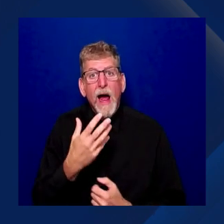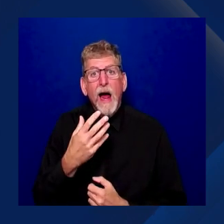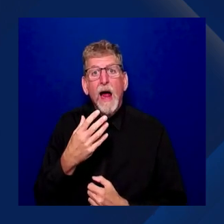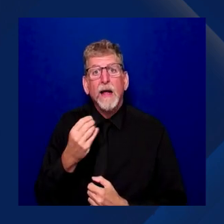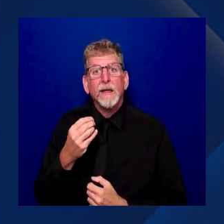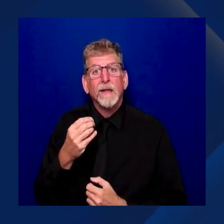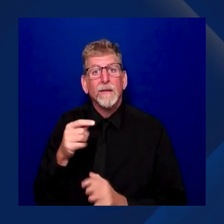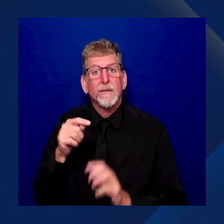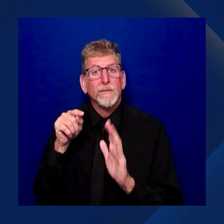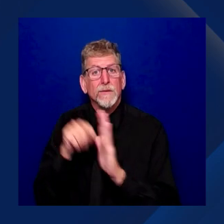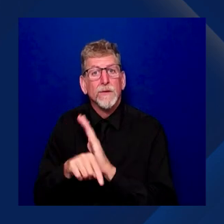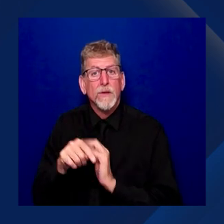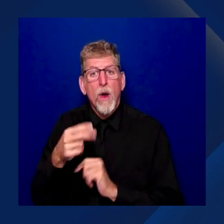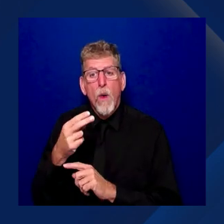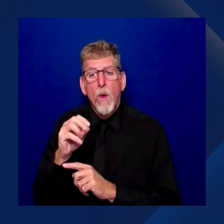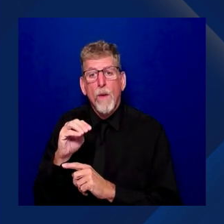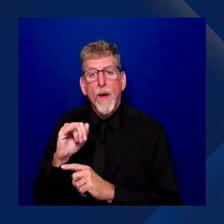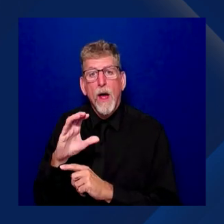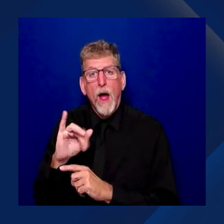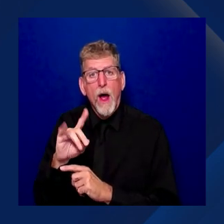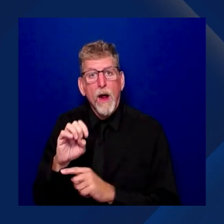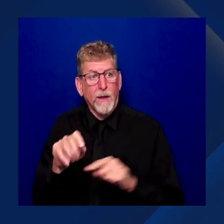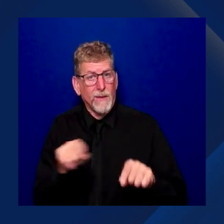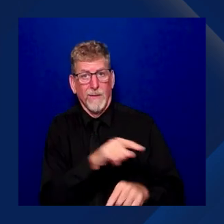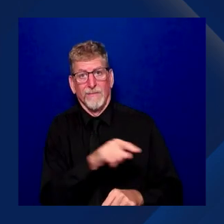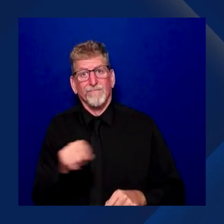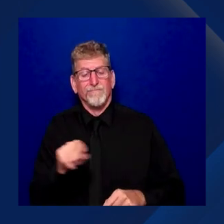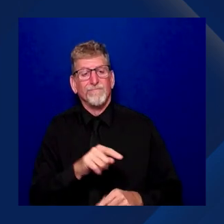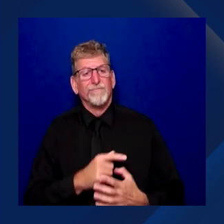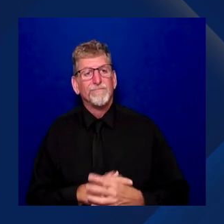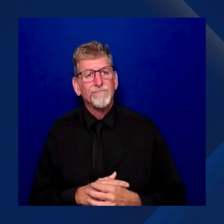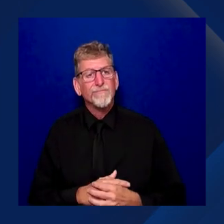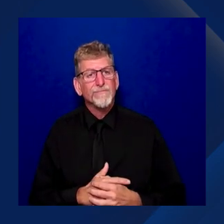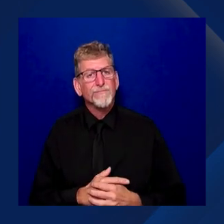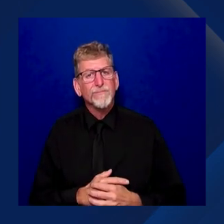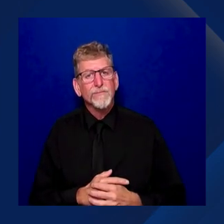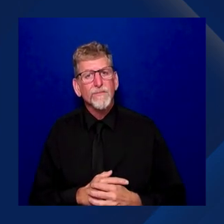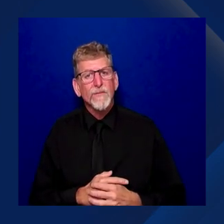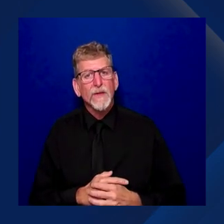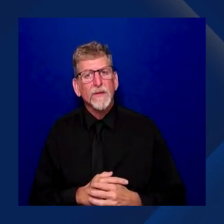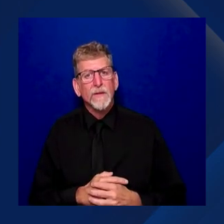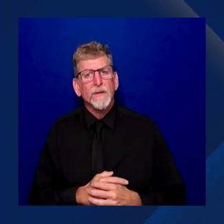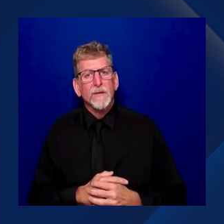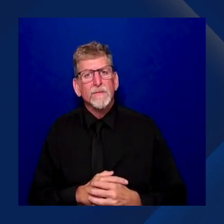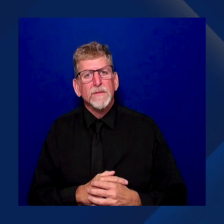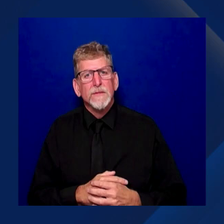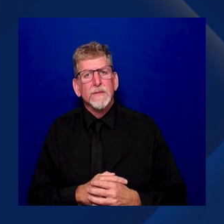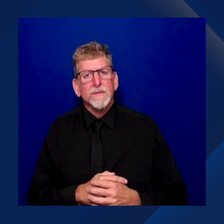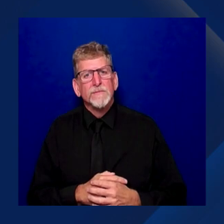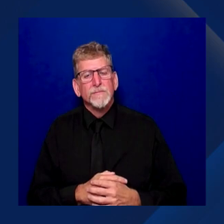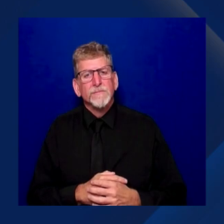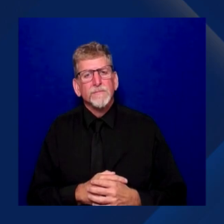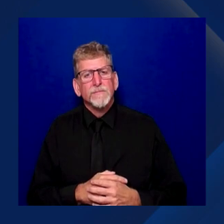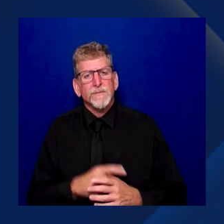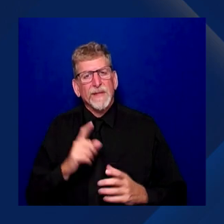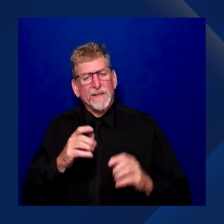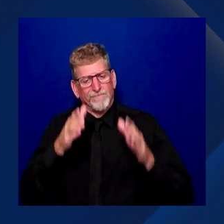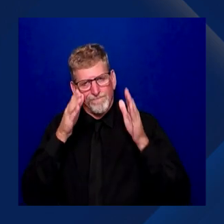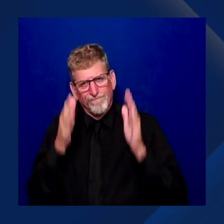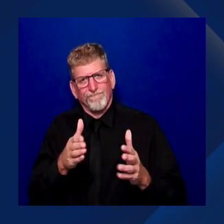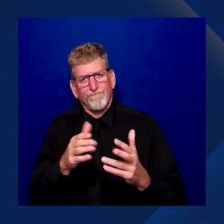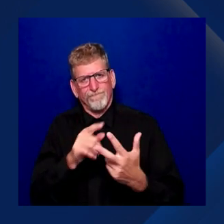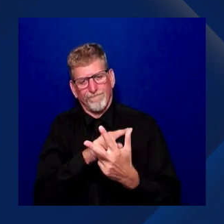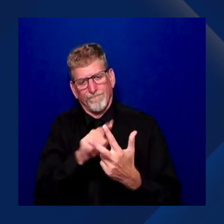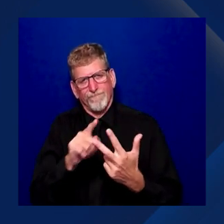we're going to address maternal mortality, we have to address those clinical causes in the hospital, but we also